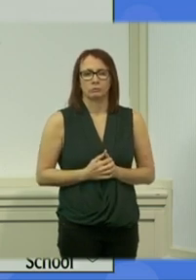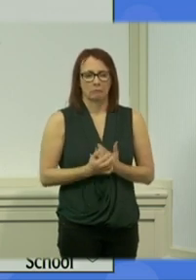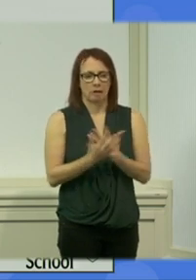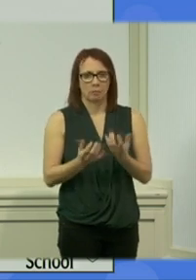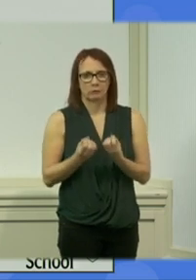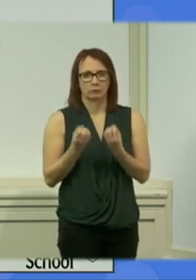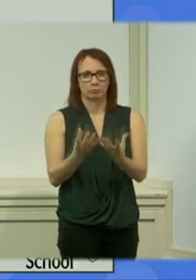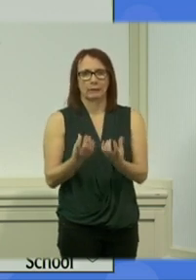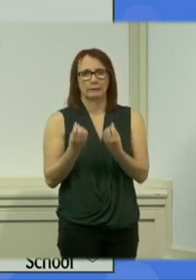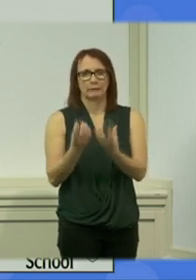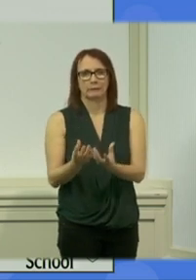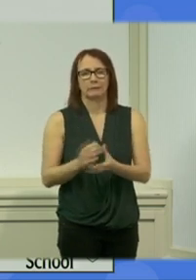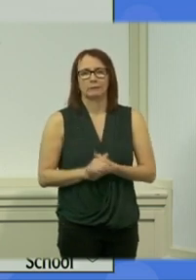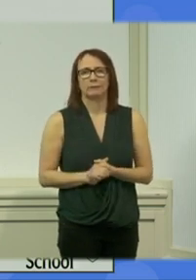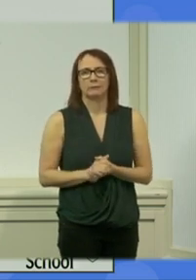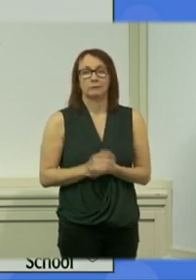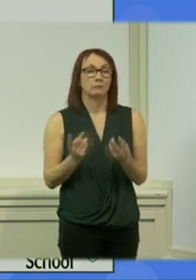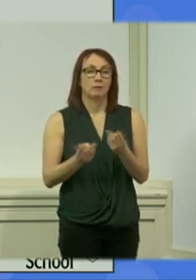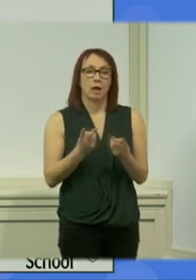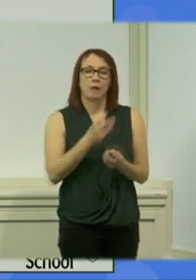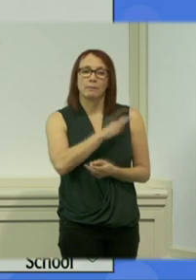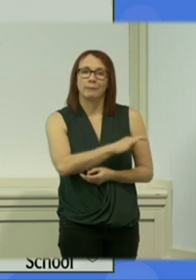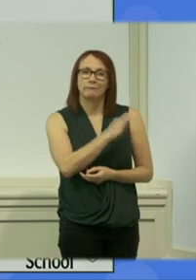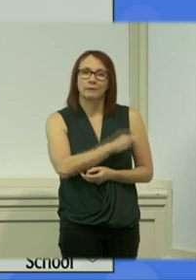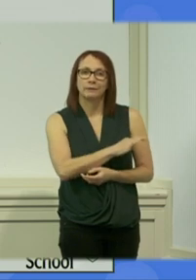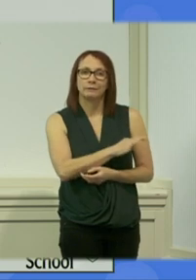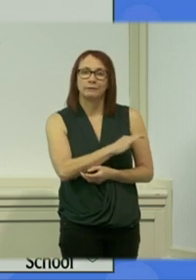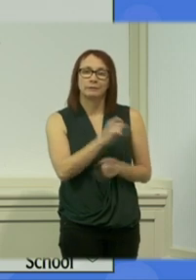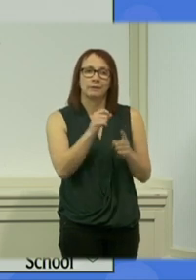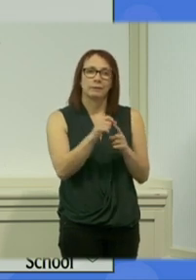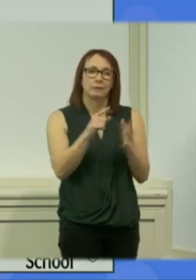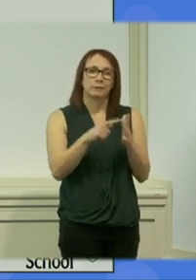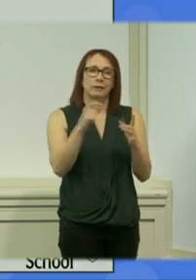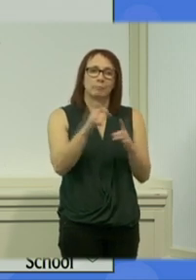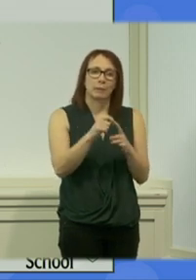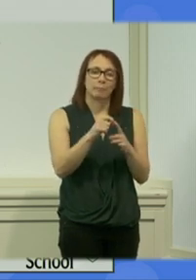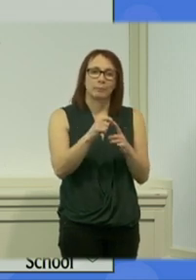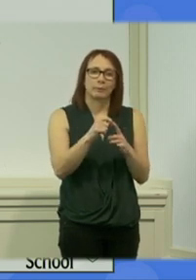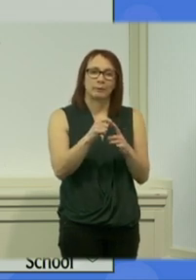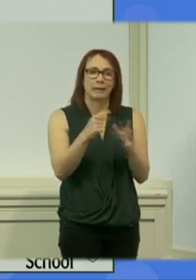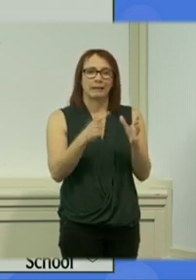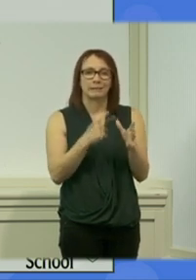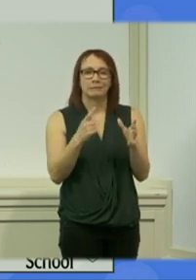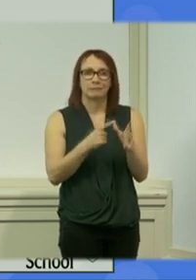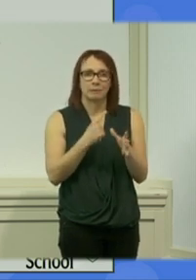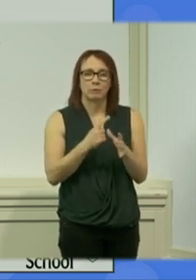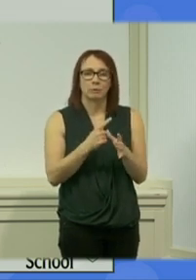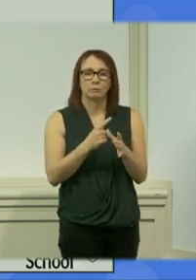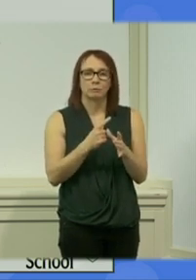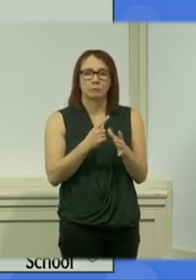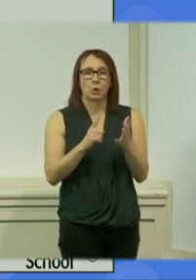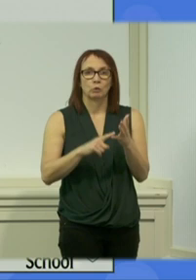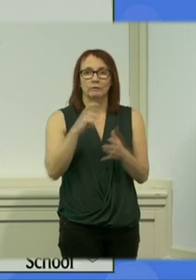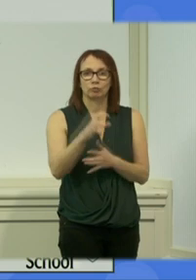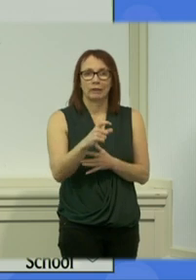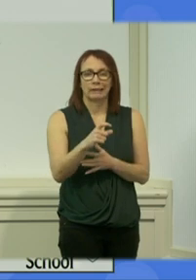that is being spent. There's other benefits, PIP, attendance allowance, universal credit,